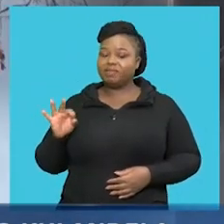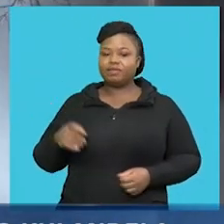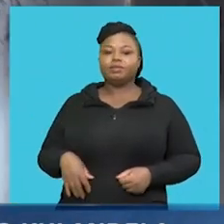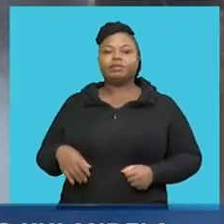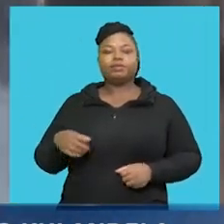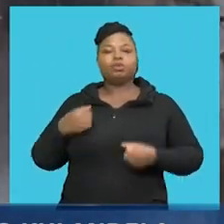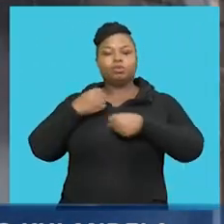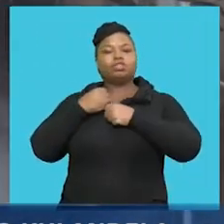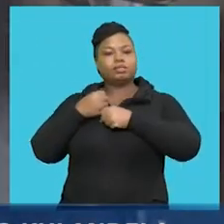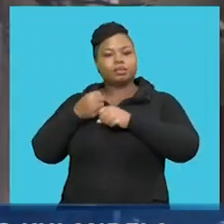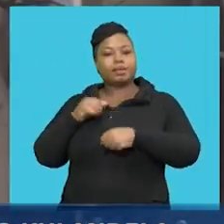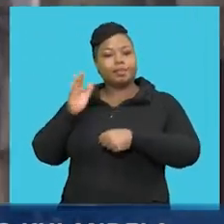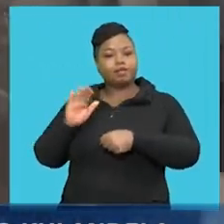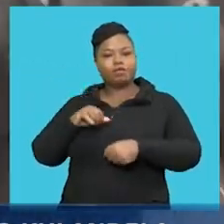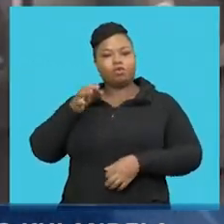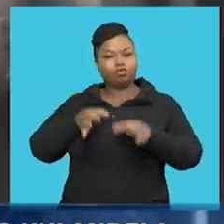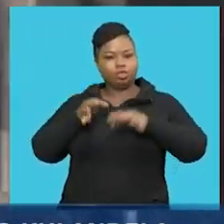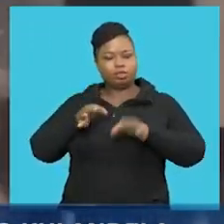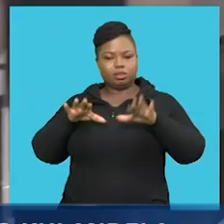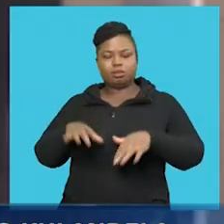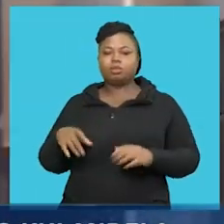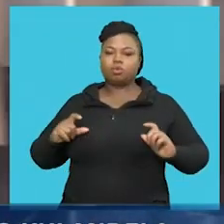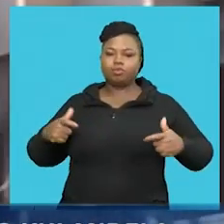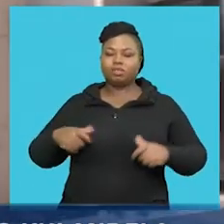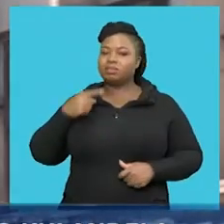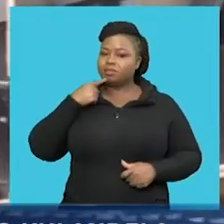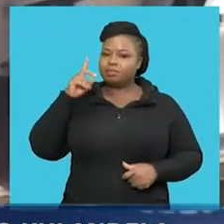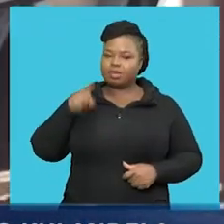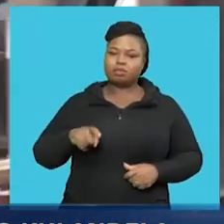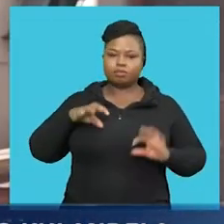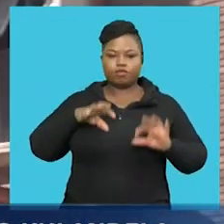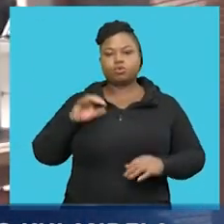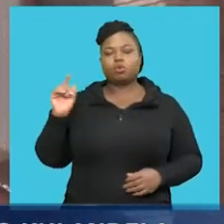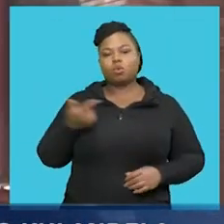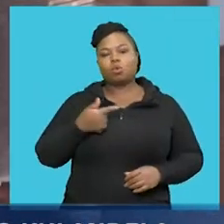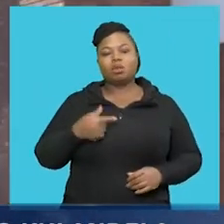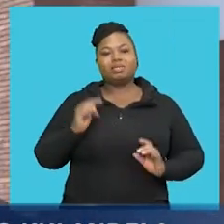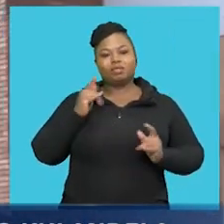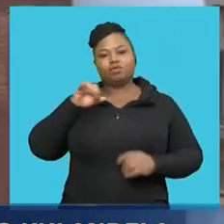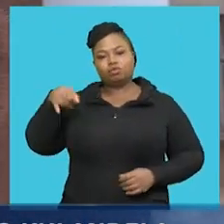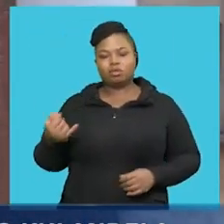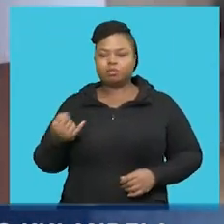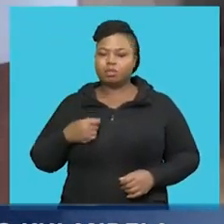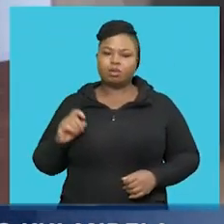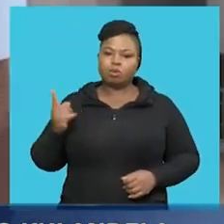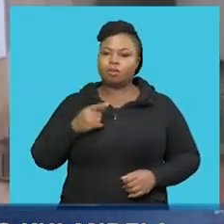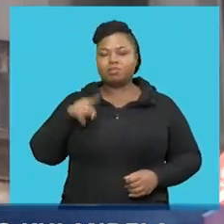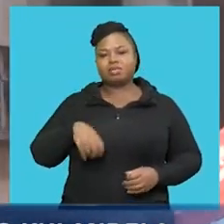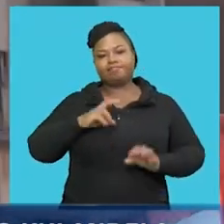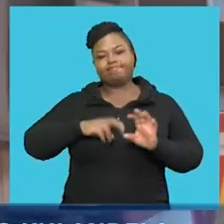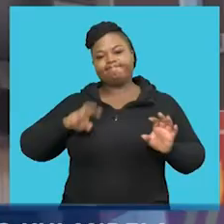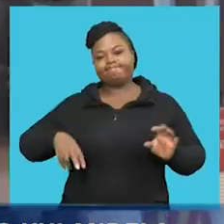zeJustice Campaign, le khomishini ke bekuyofanele iphoqelele bonke ubuholi bukamasipala wesifunda iGoli ukuba ke besule